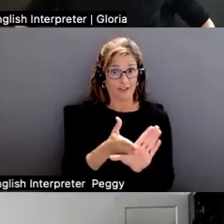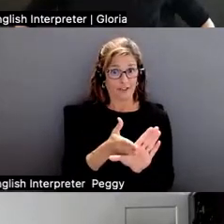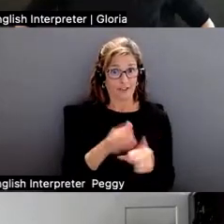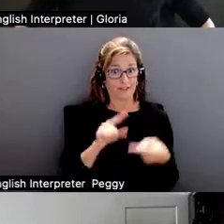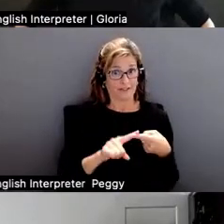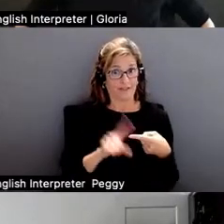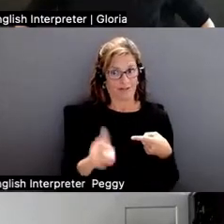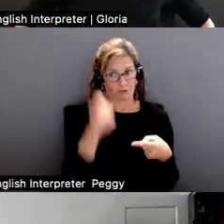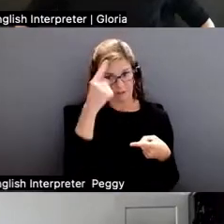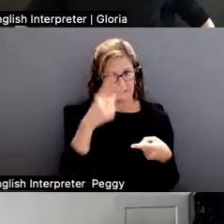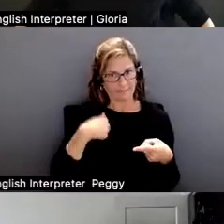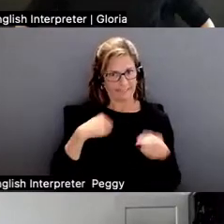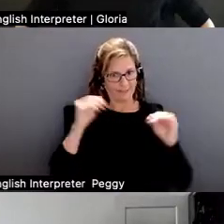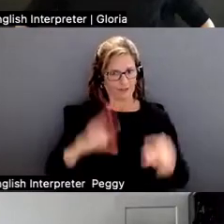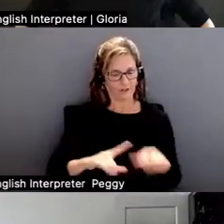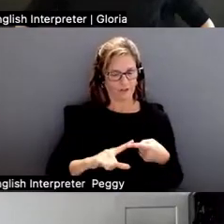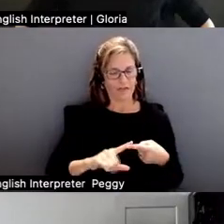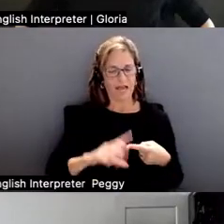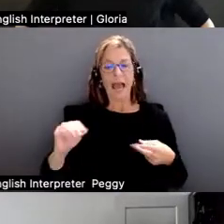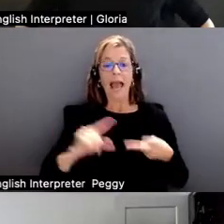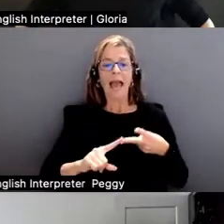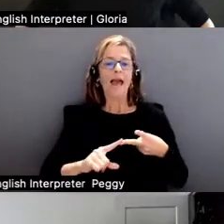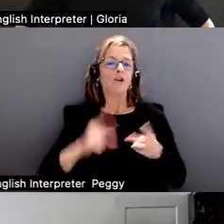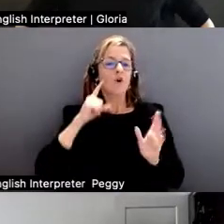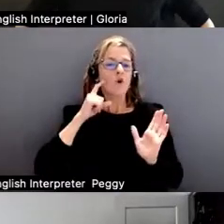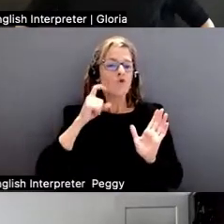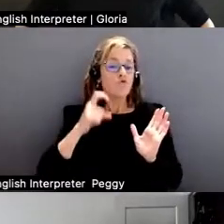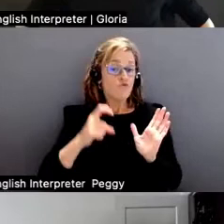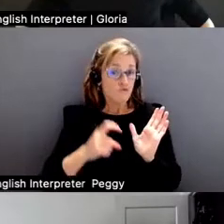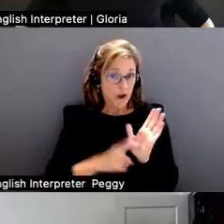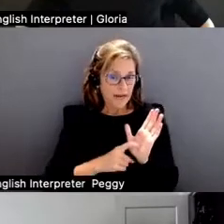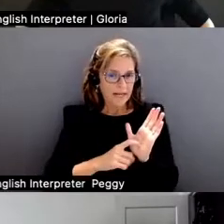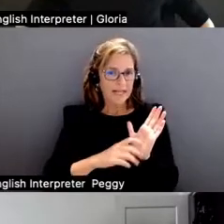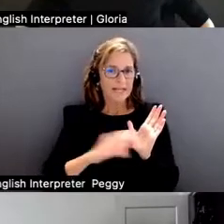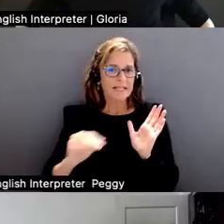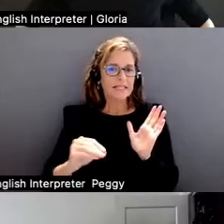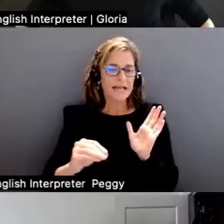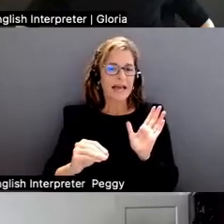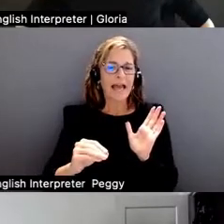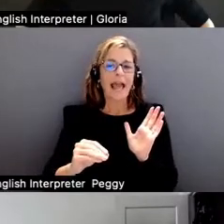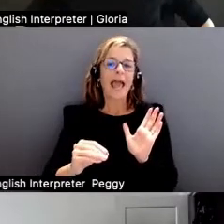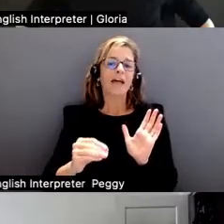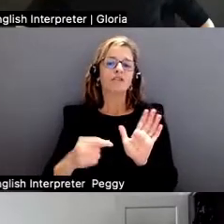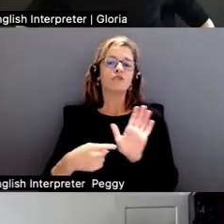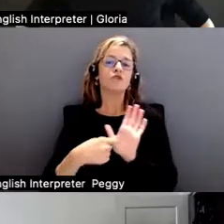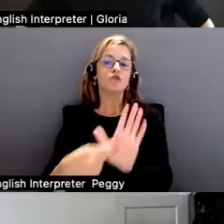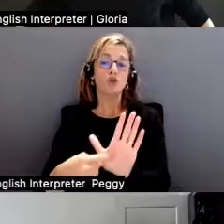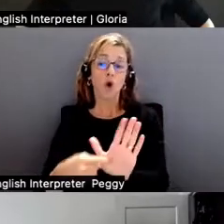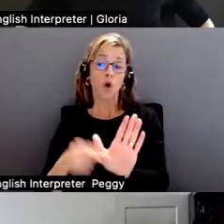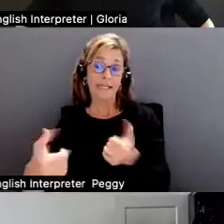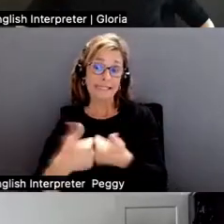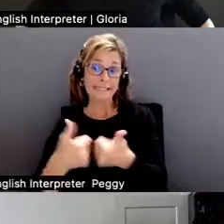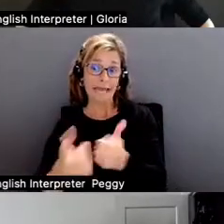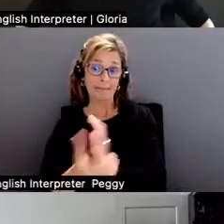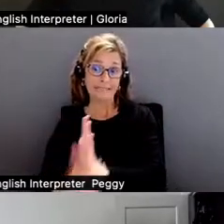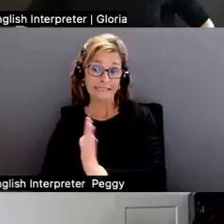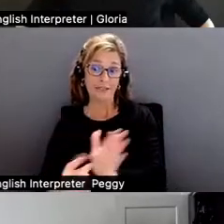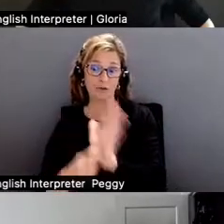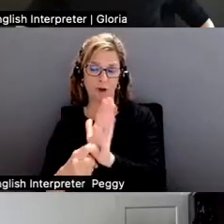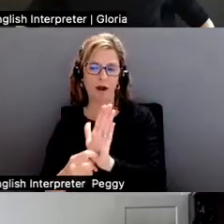and recognize and explicitly call out the amazing transferable skills that learners are demonstrating during a